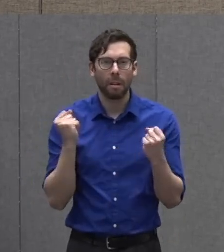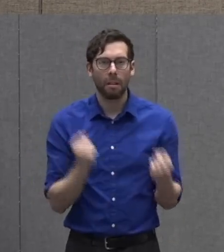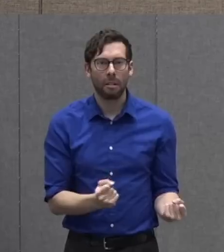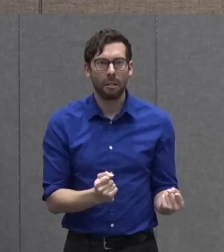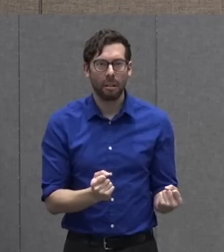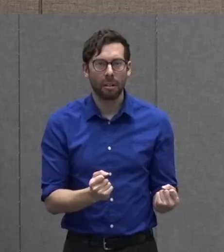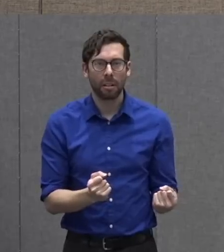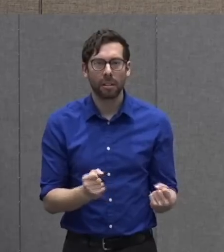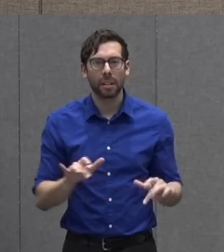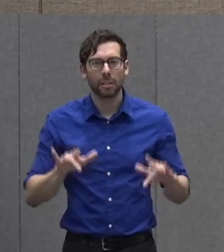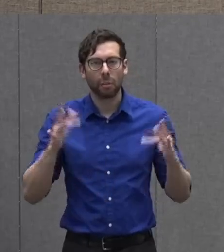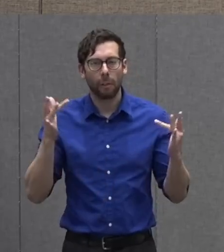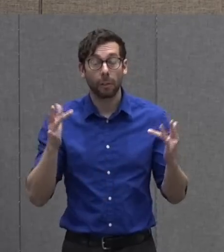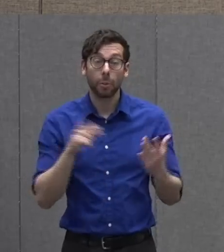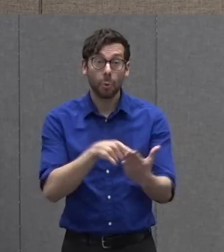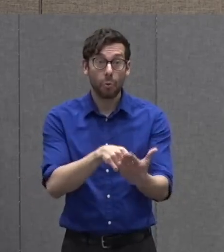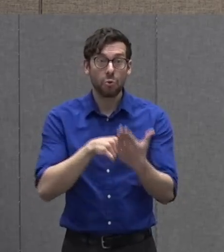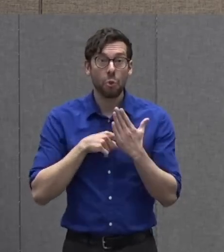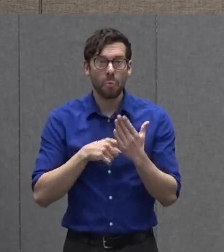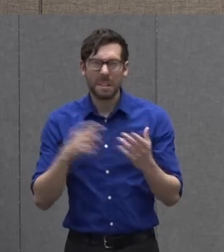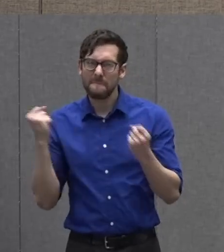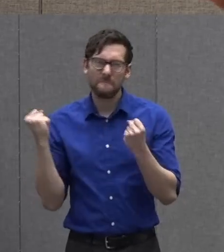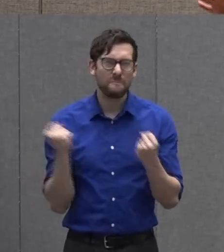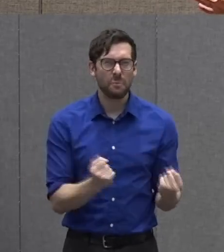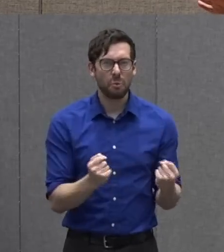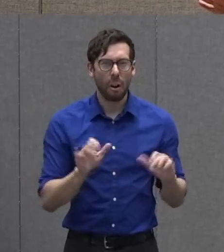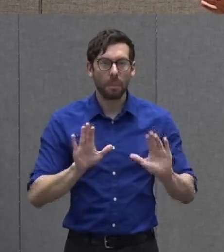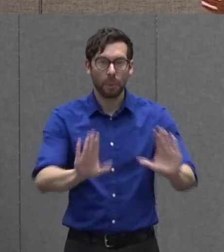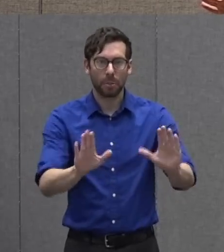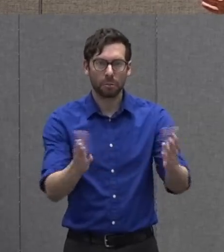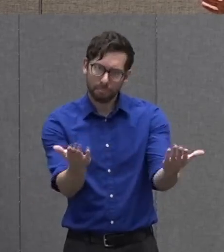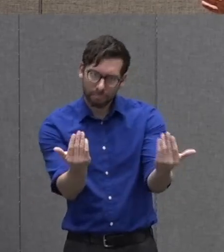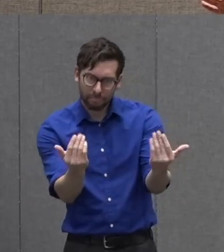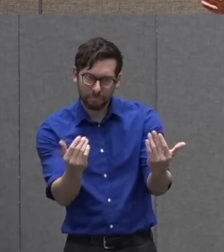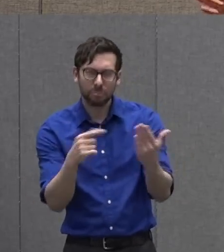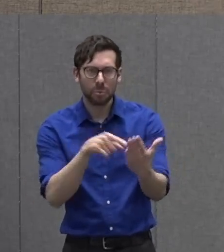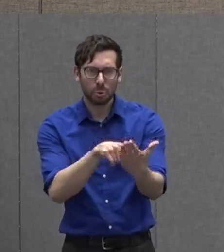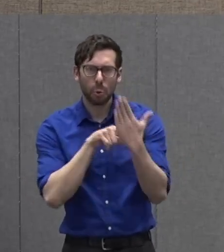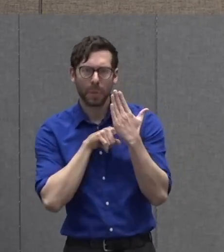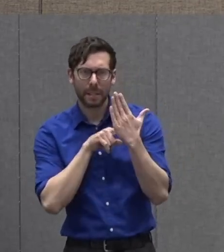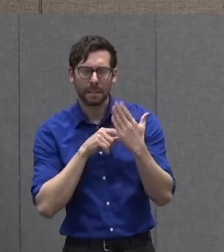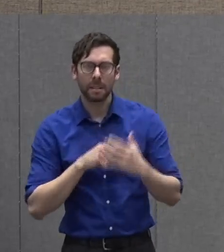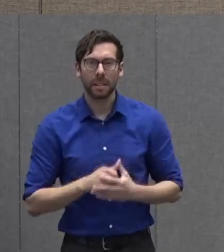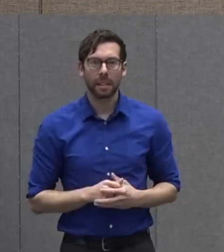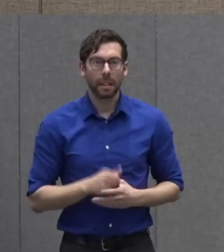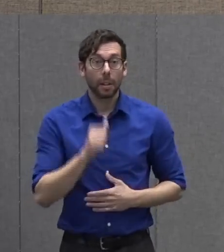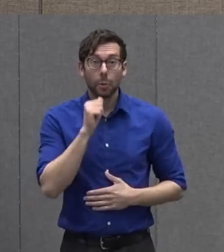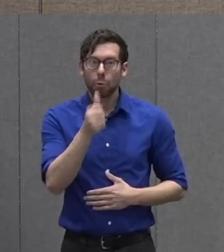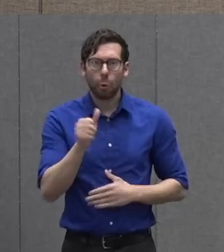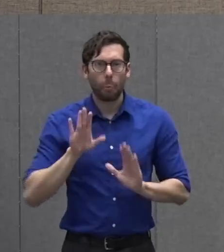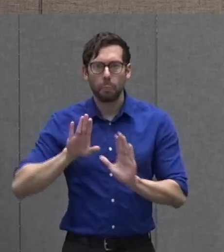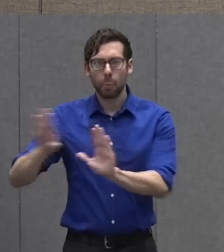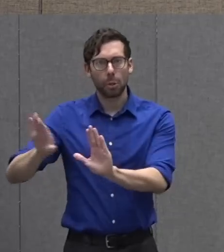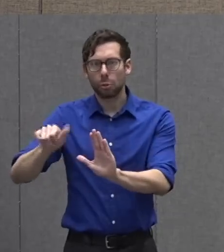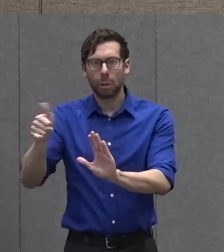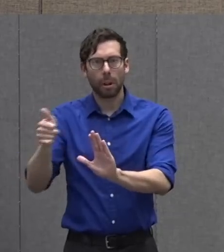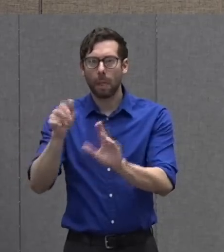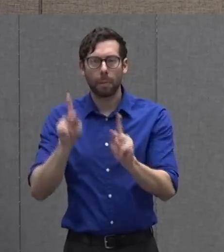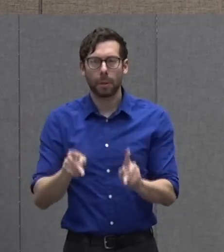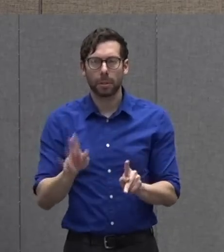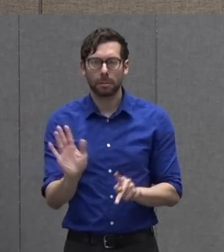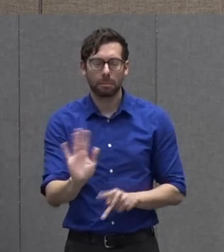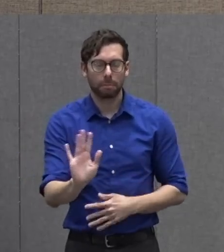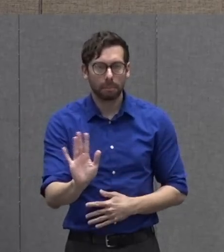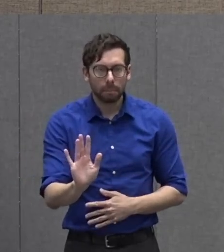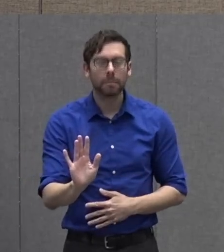hard push. What would that look like? And it's not push anybody or anything around us, okay? Just in the air. So what's a